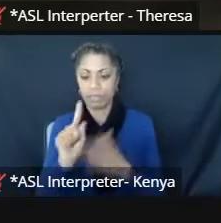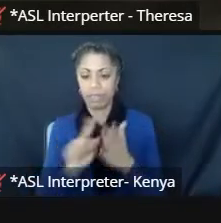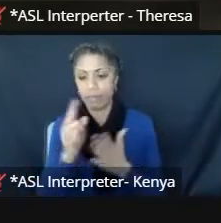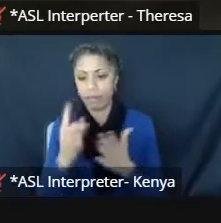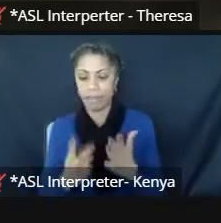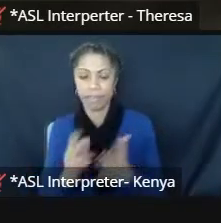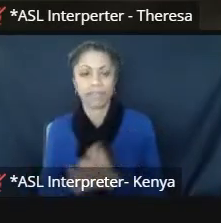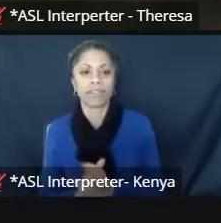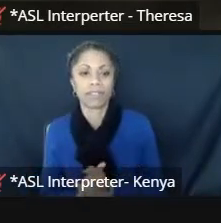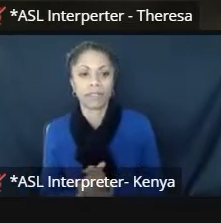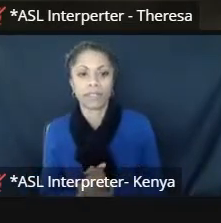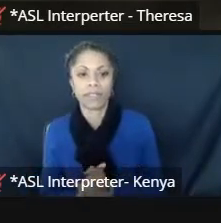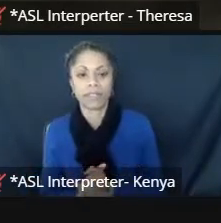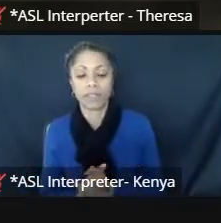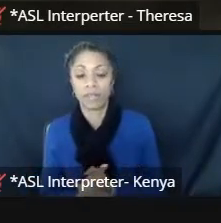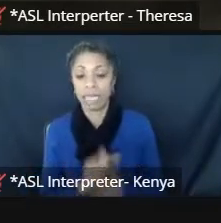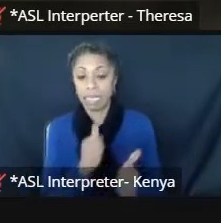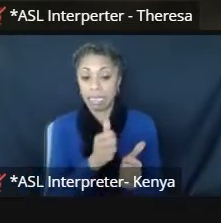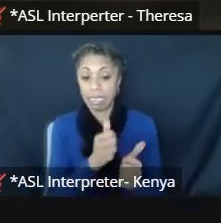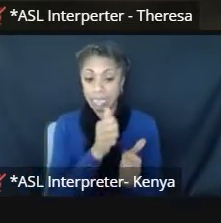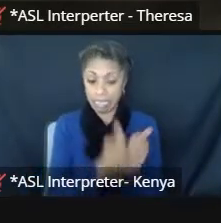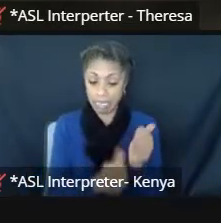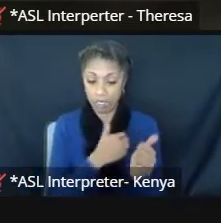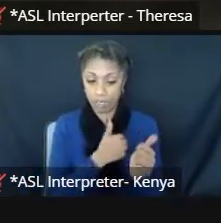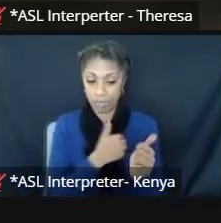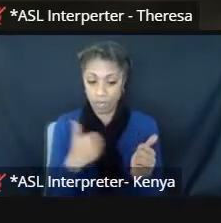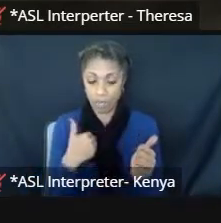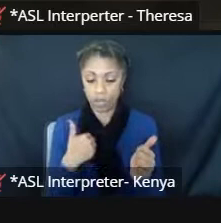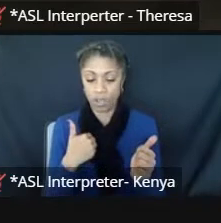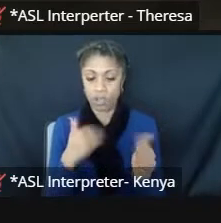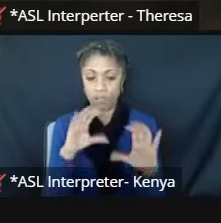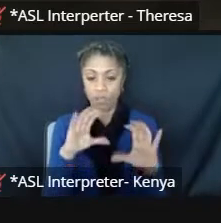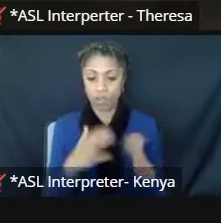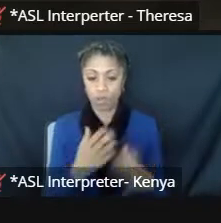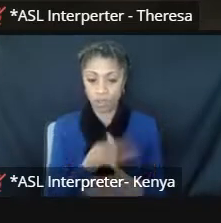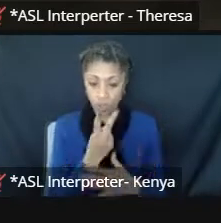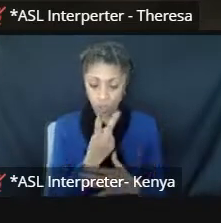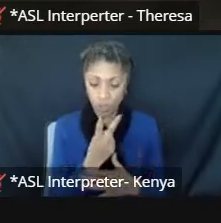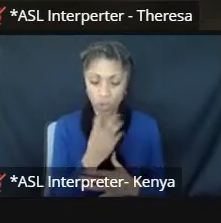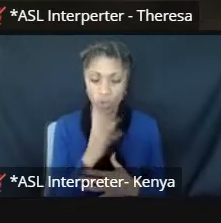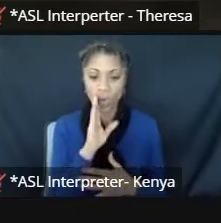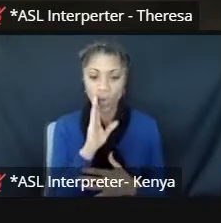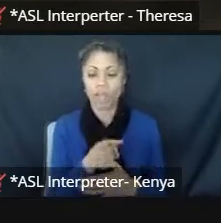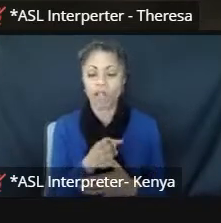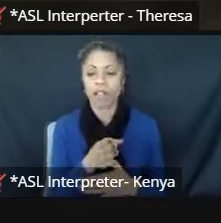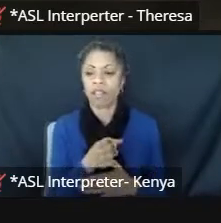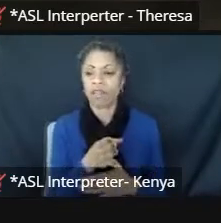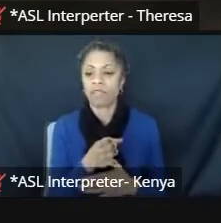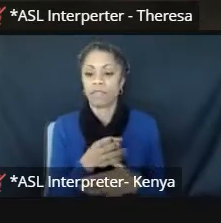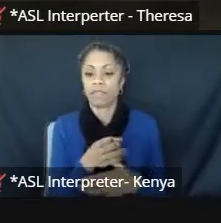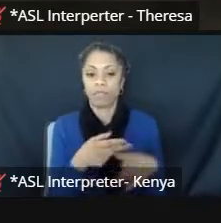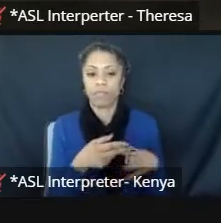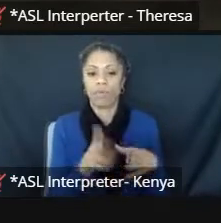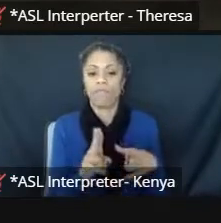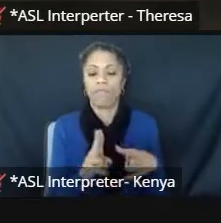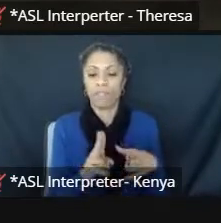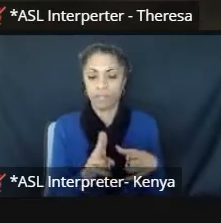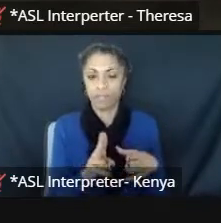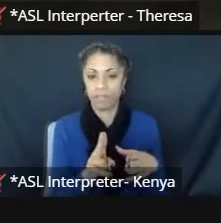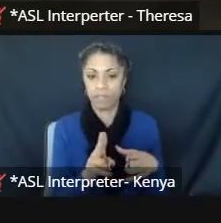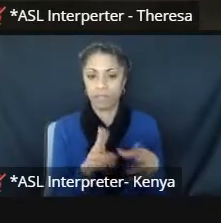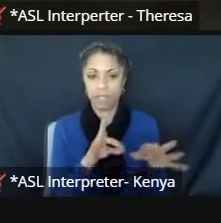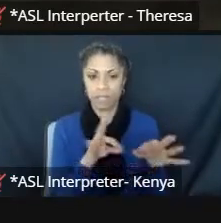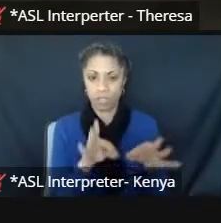have each member of cohort 2 share a brief description of